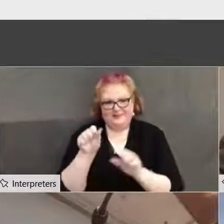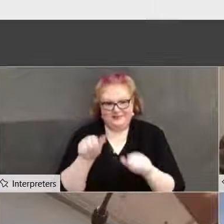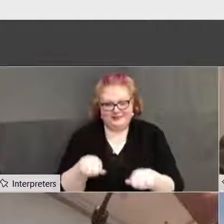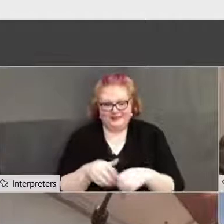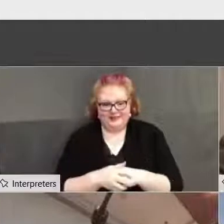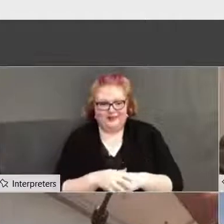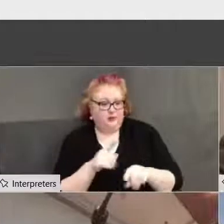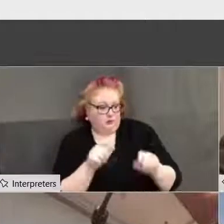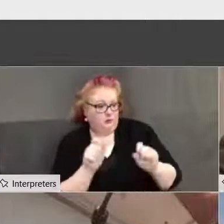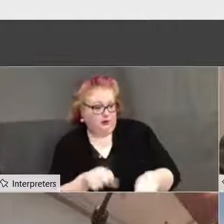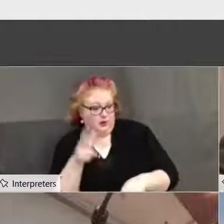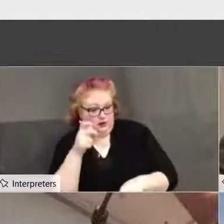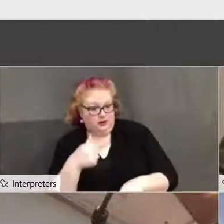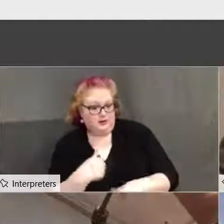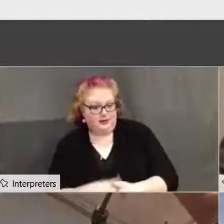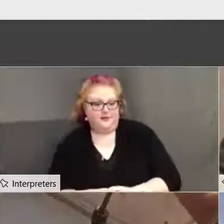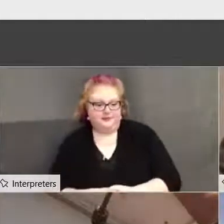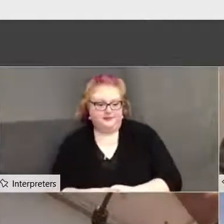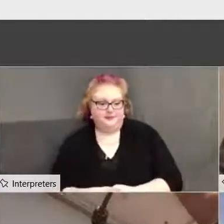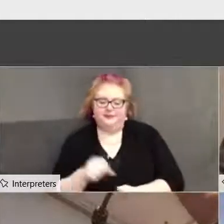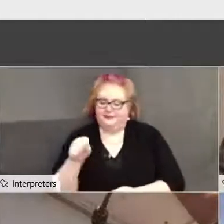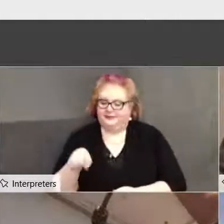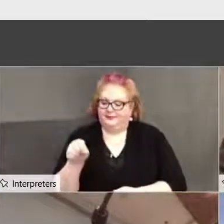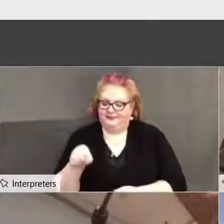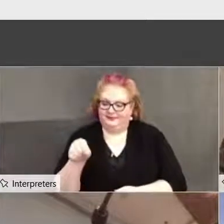You can hear me? Yes, yes, ma'am.